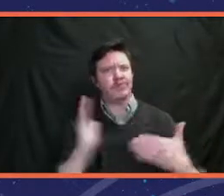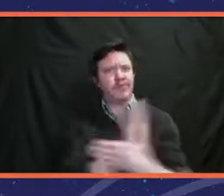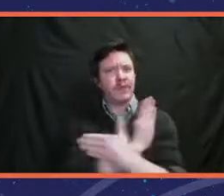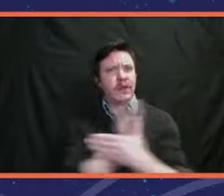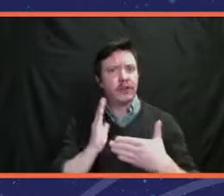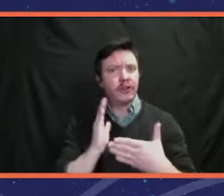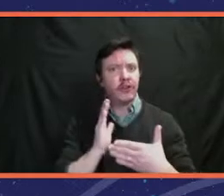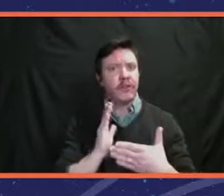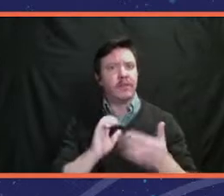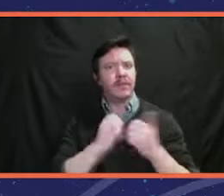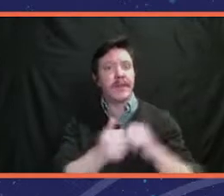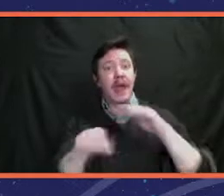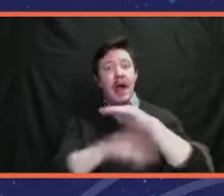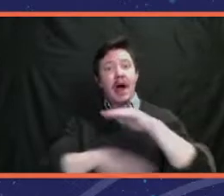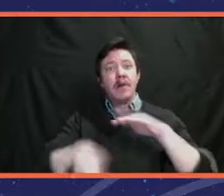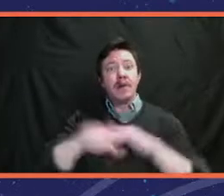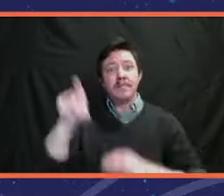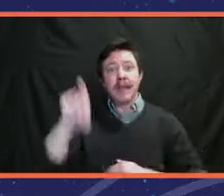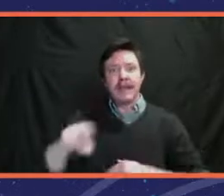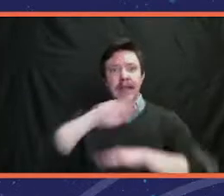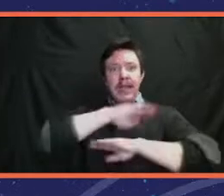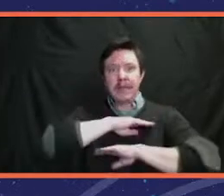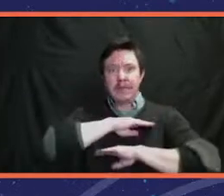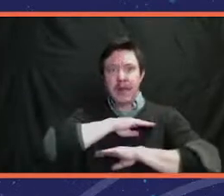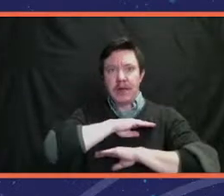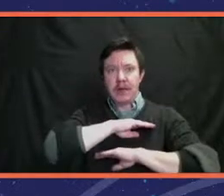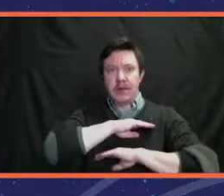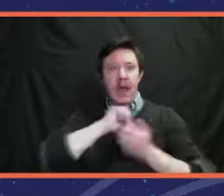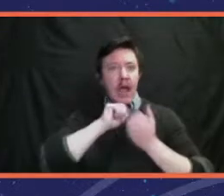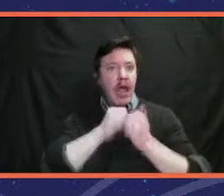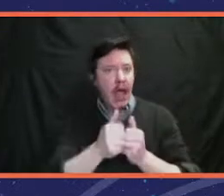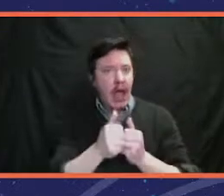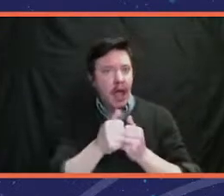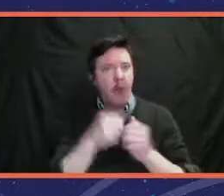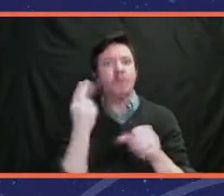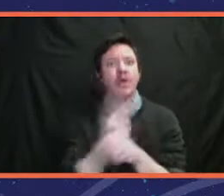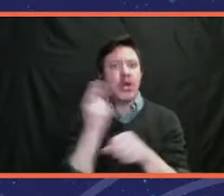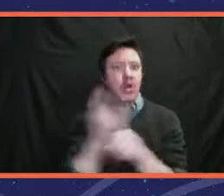basic needs met within it through these concrete examples.